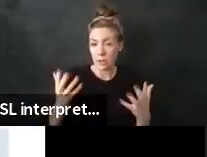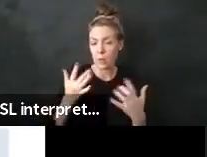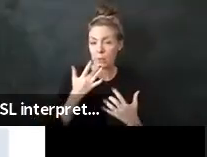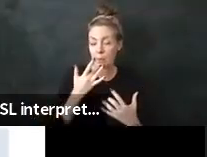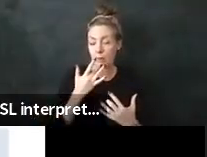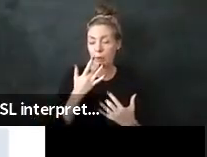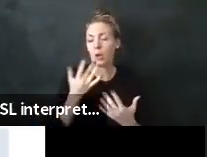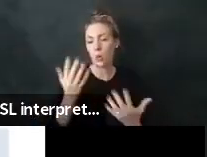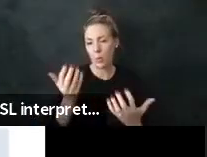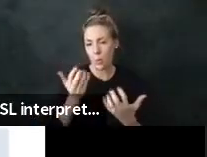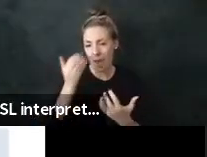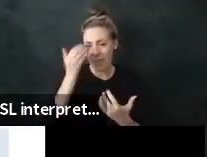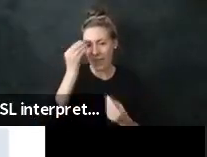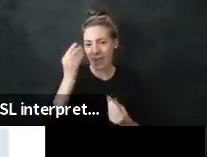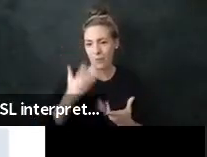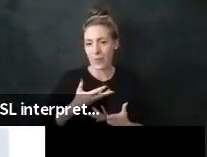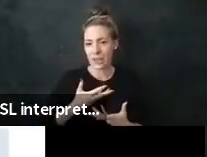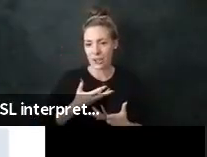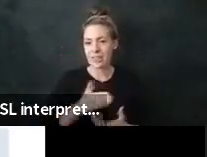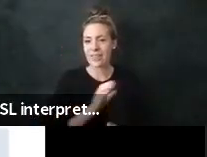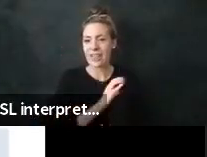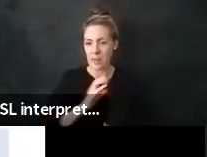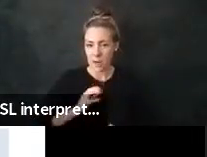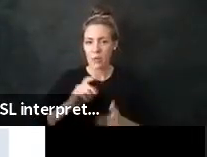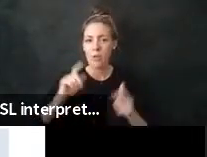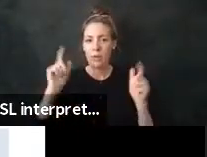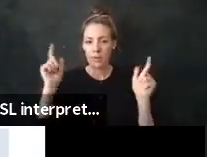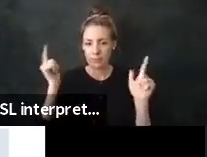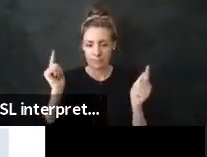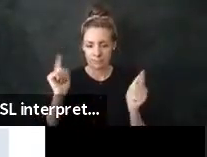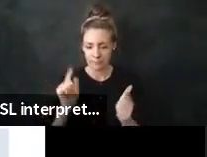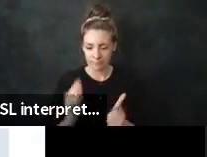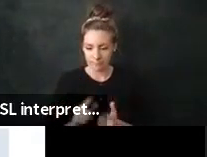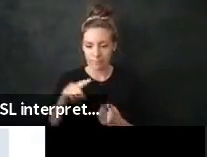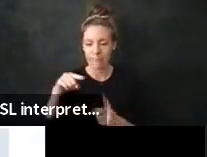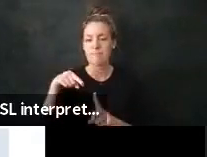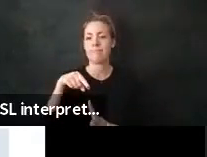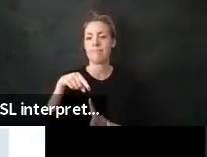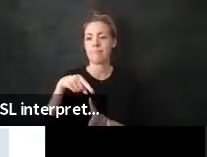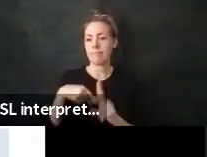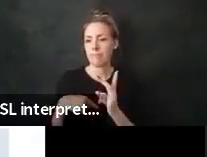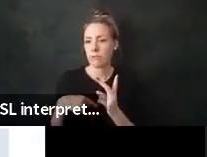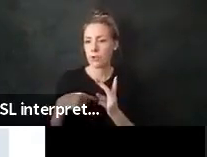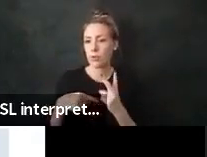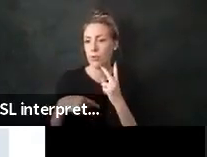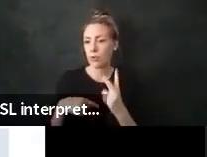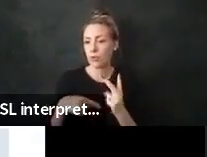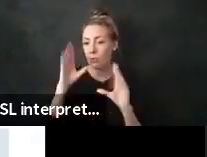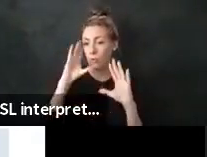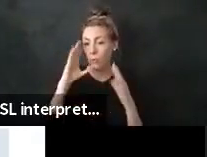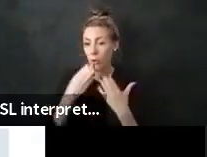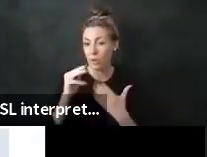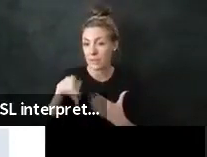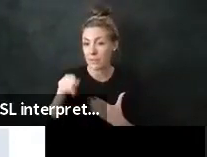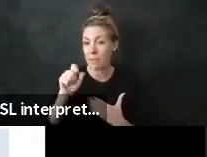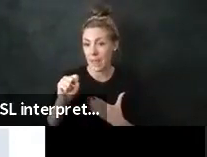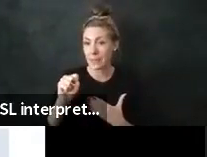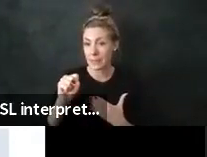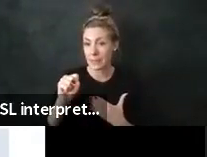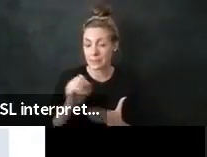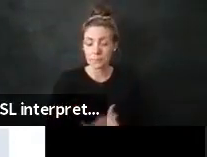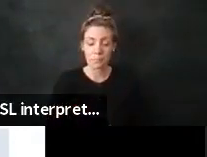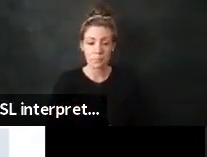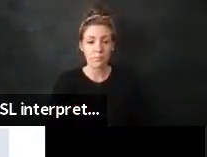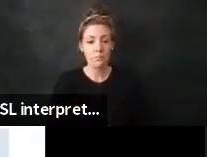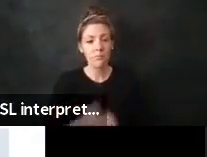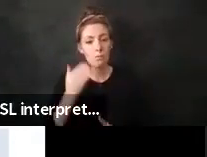and the commission will be narrowing it down to the to focus maps. Although you should know that